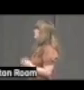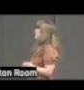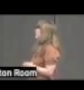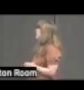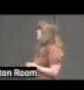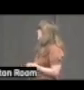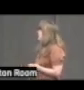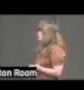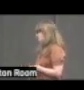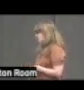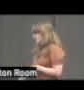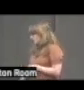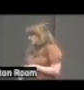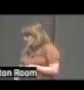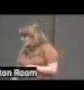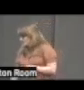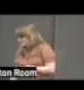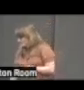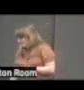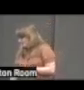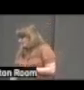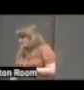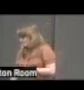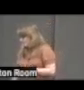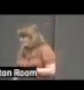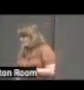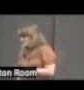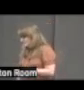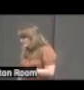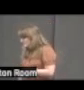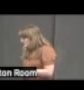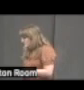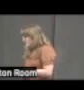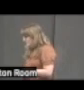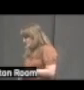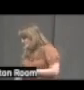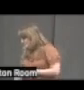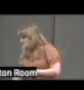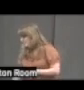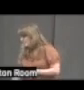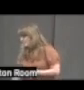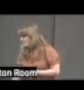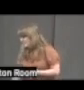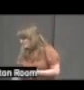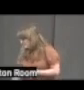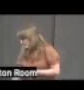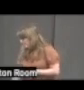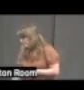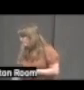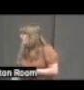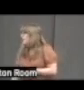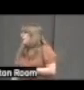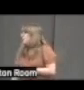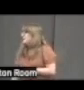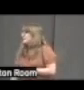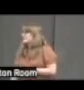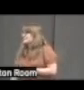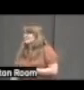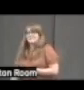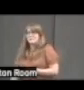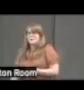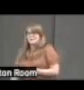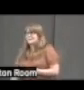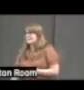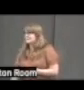coming back. They're also listed on the red list. The second one is habitat loss. And we like to think